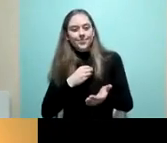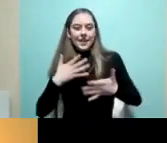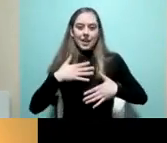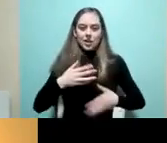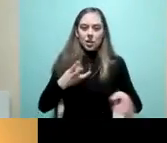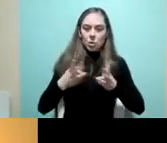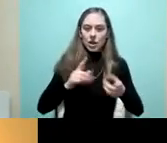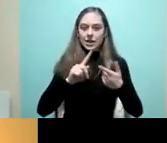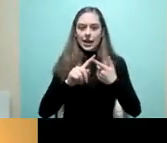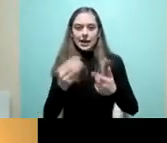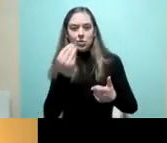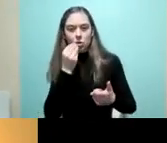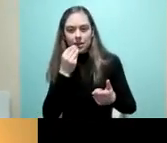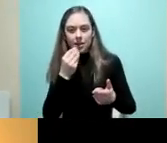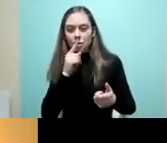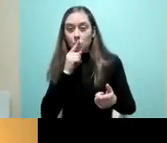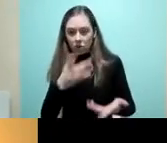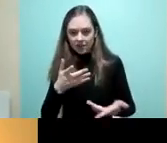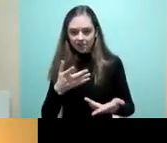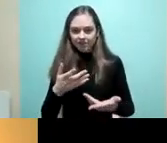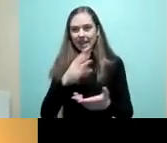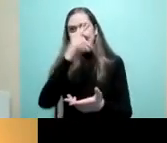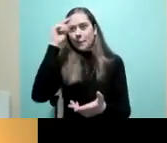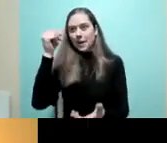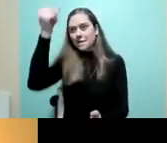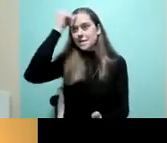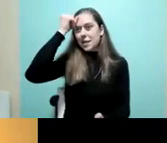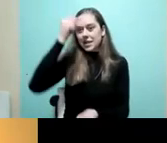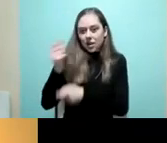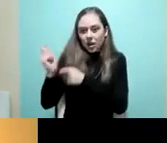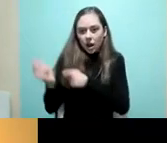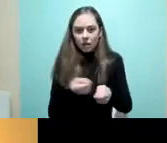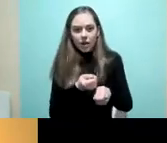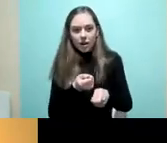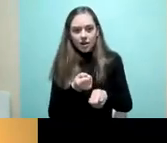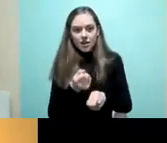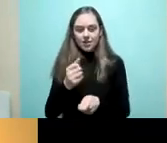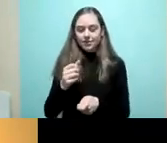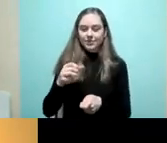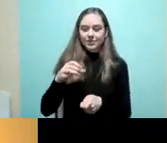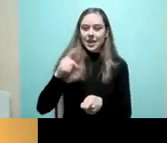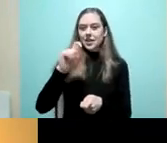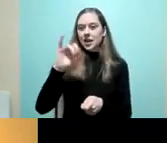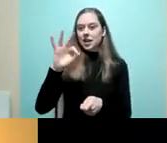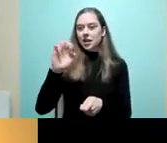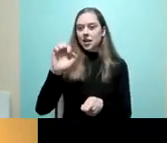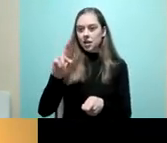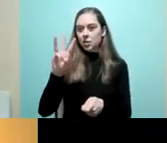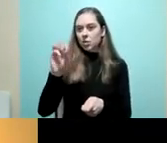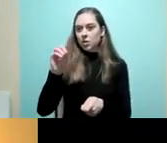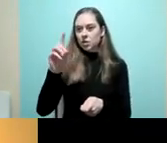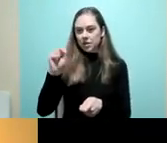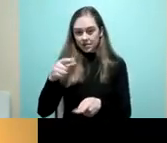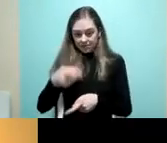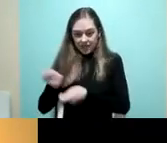repetition. Imagine how many times Rory McIlroy or Tiger Woods or any of these people are actually just hitting the ball same time